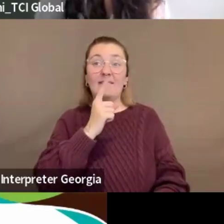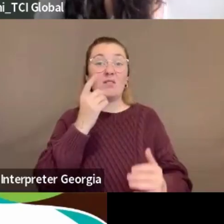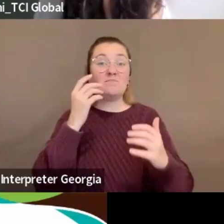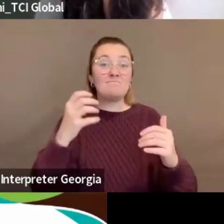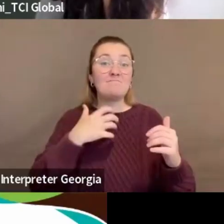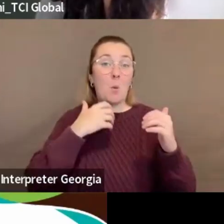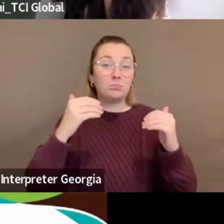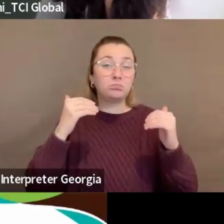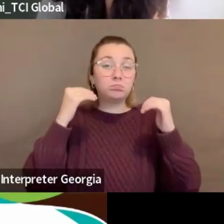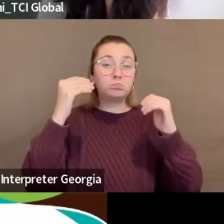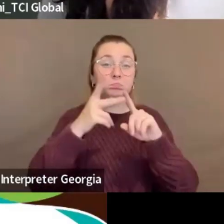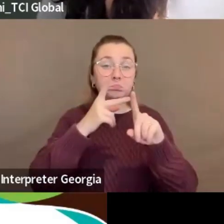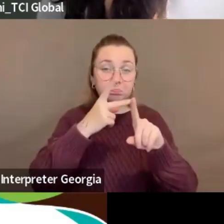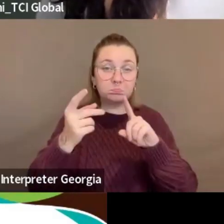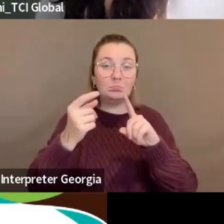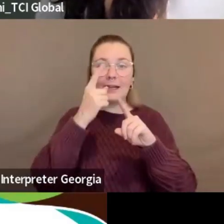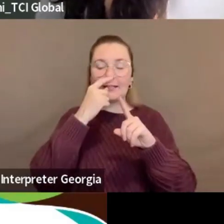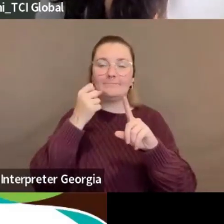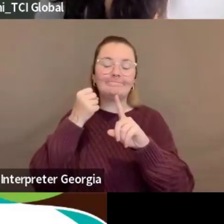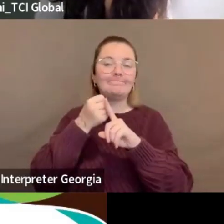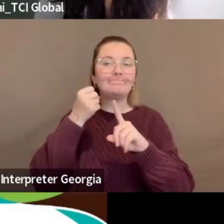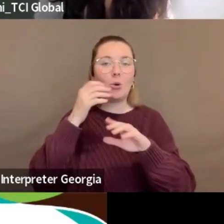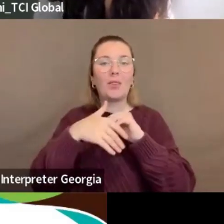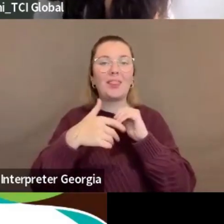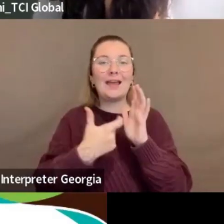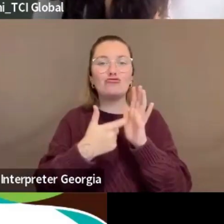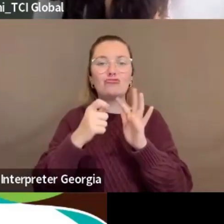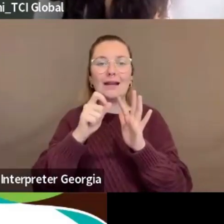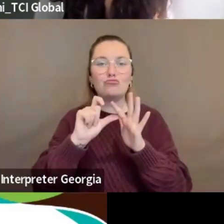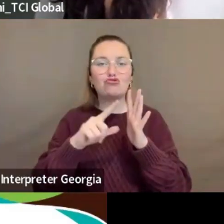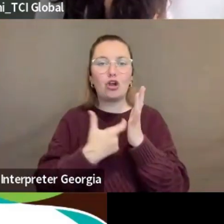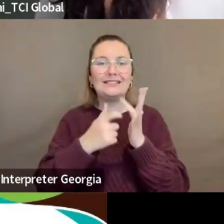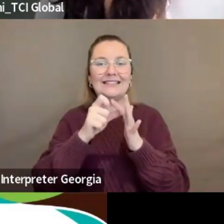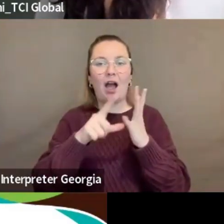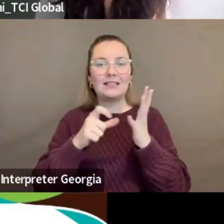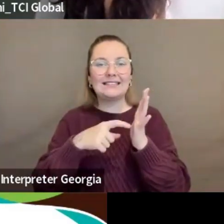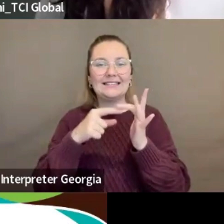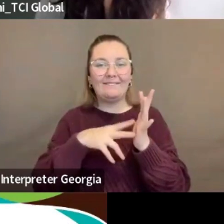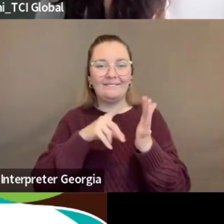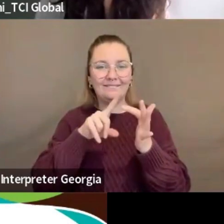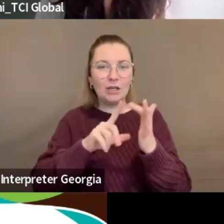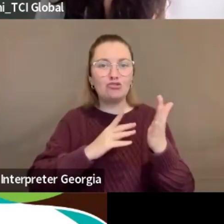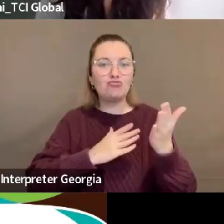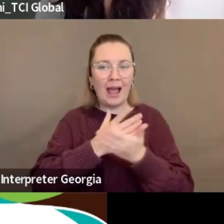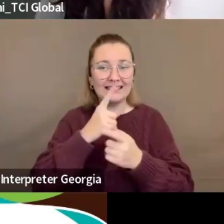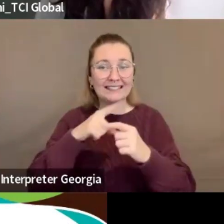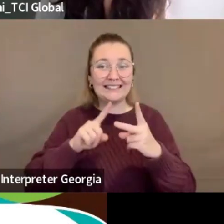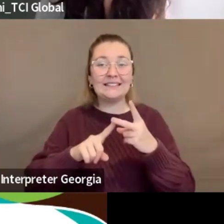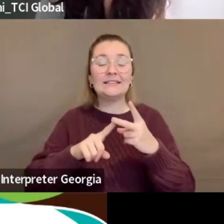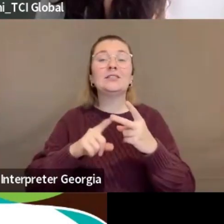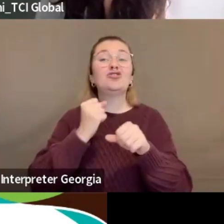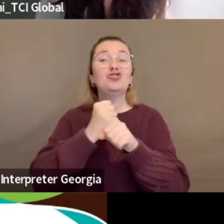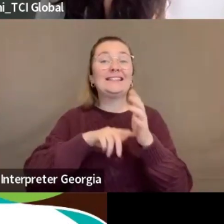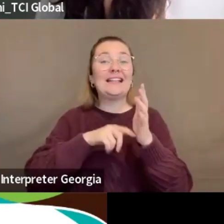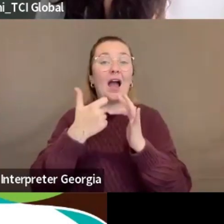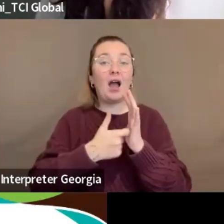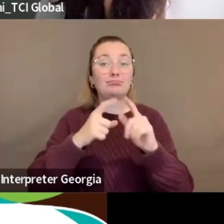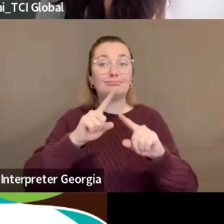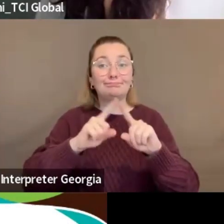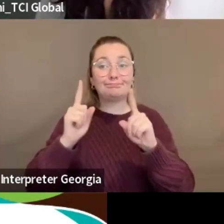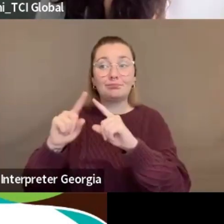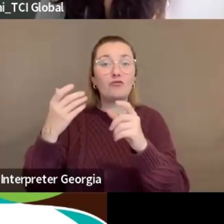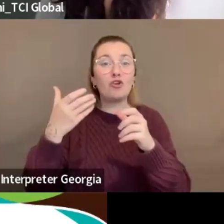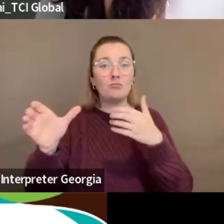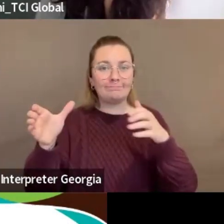violence and violations of their reproductive rights. Sexual and gender minority groups experience distinct forms of exclusion